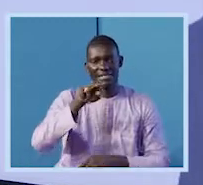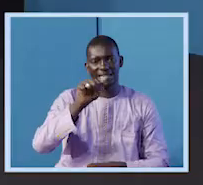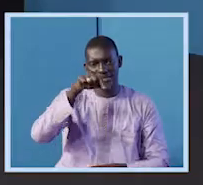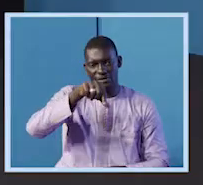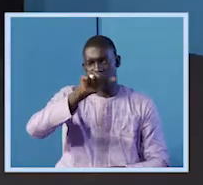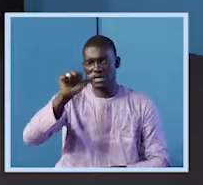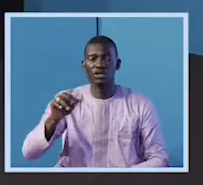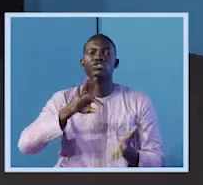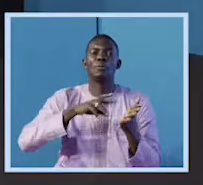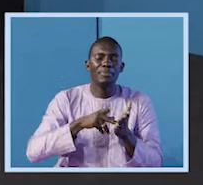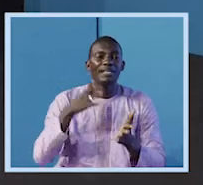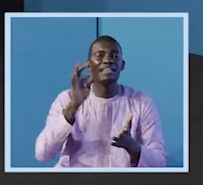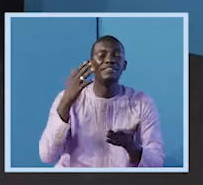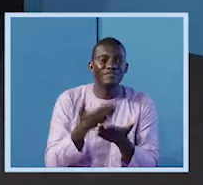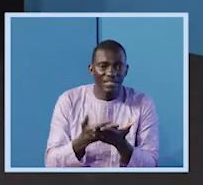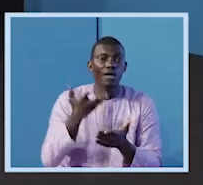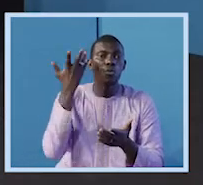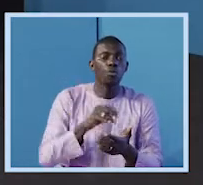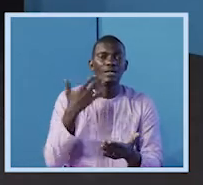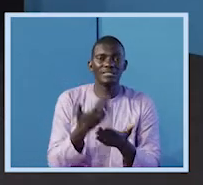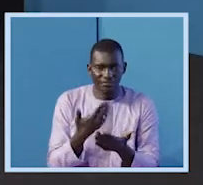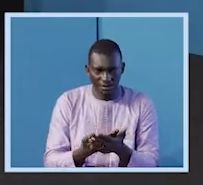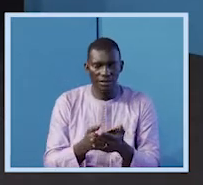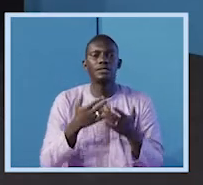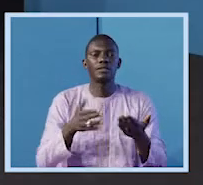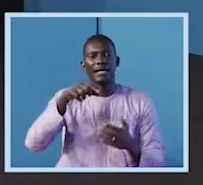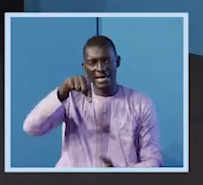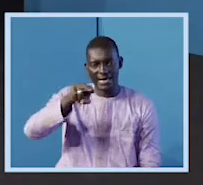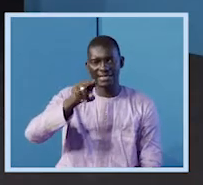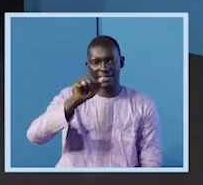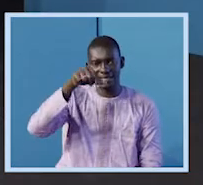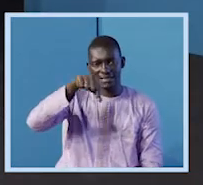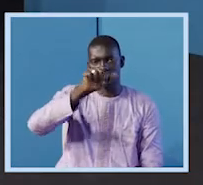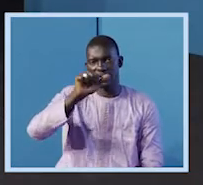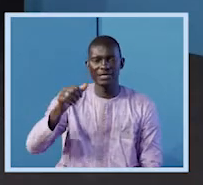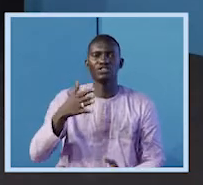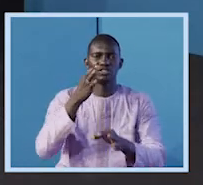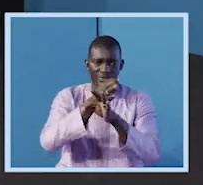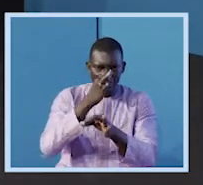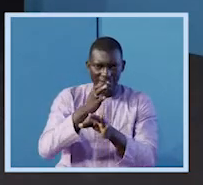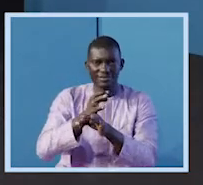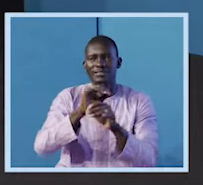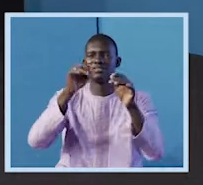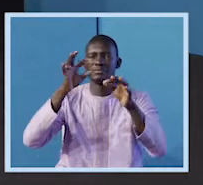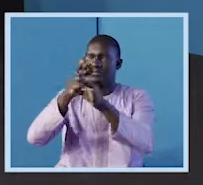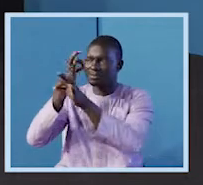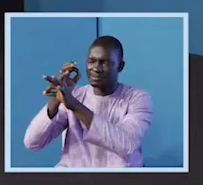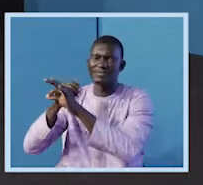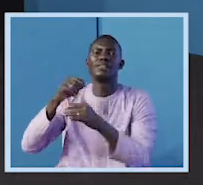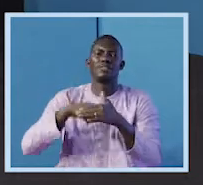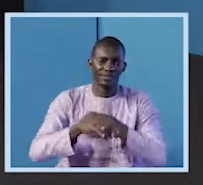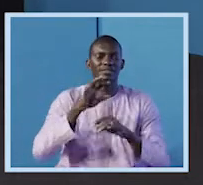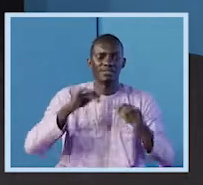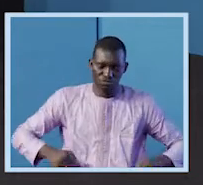is finalized, what is going to happen? So when it is finalized, so NACA is going to take the lead. So it's going to be taught in. So it's going to be taught in schools. So it's going to be introduced